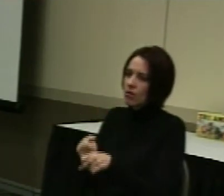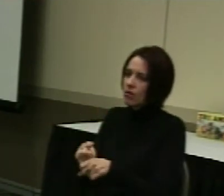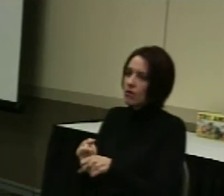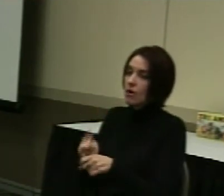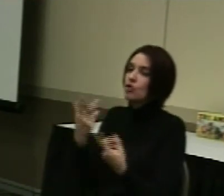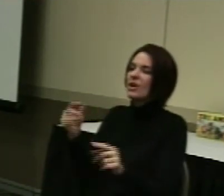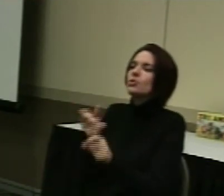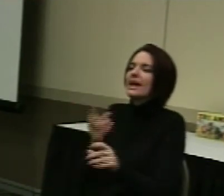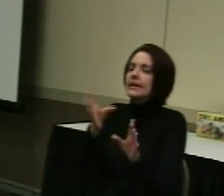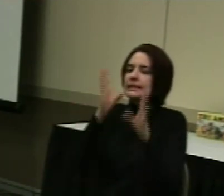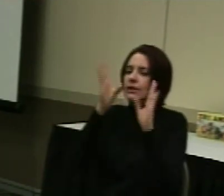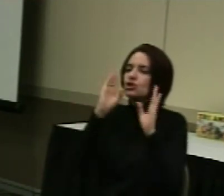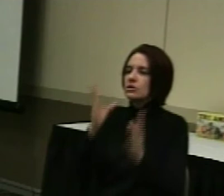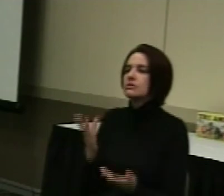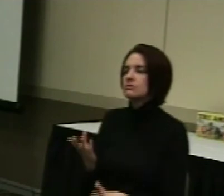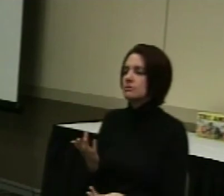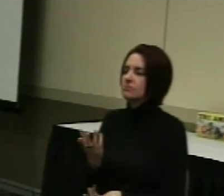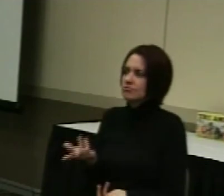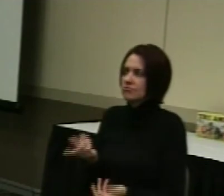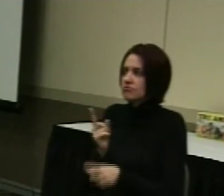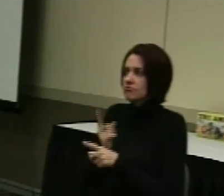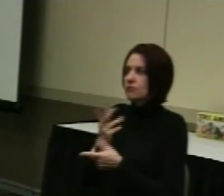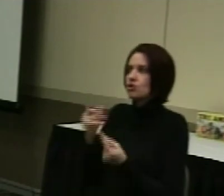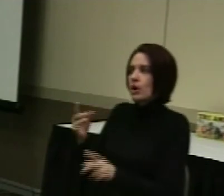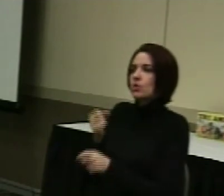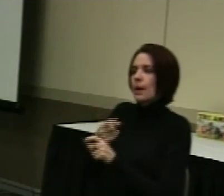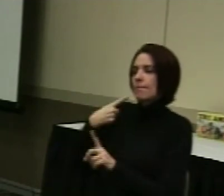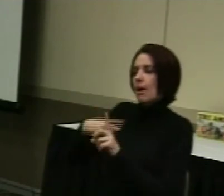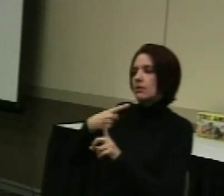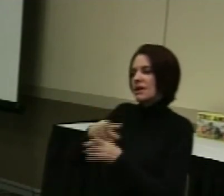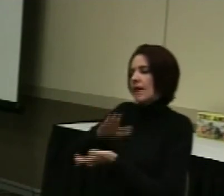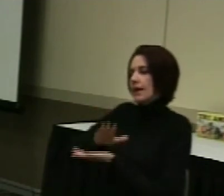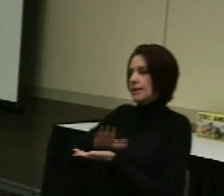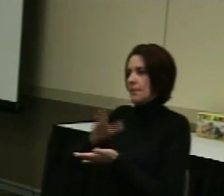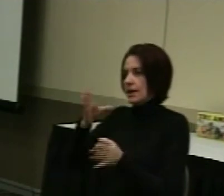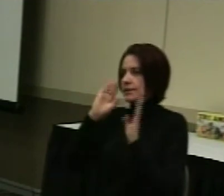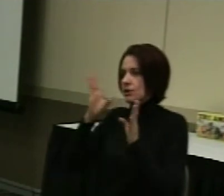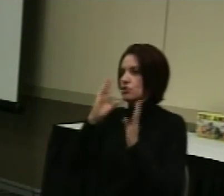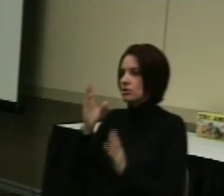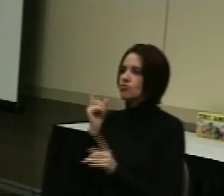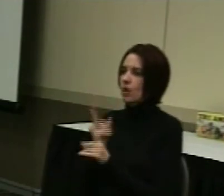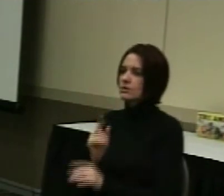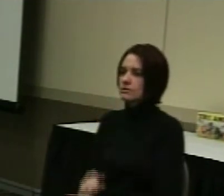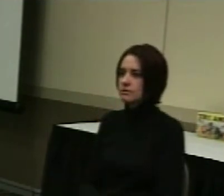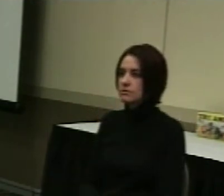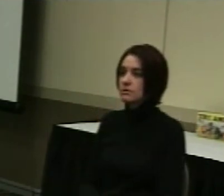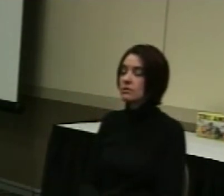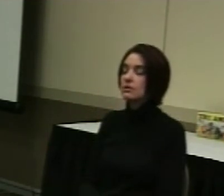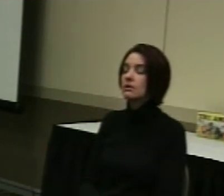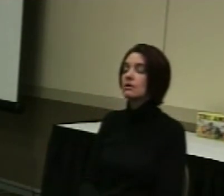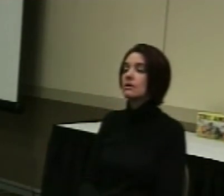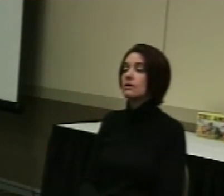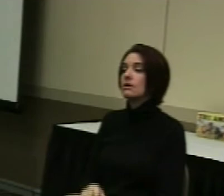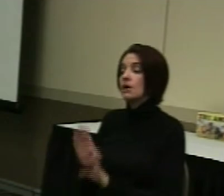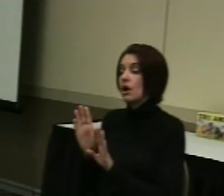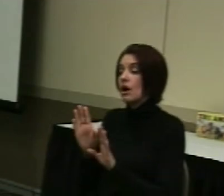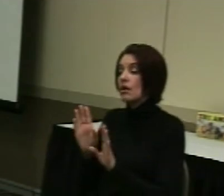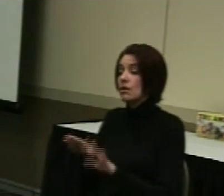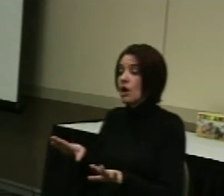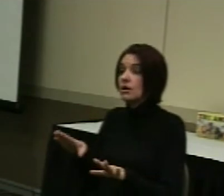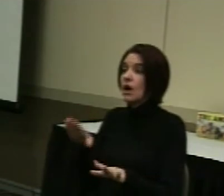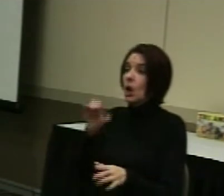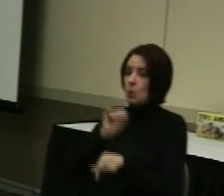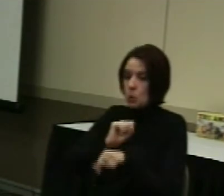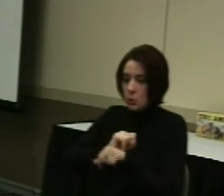Yeah, trying to get positive academic attention. the child works hard, the child is studying, the child